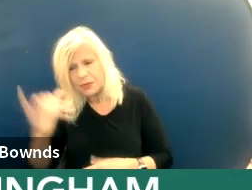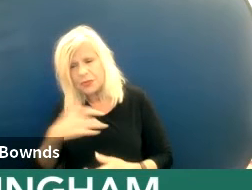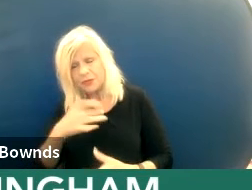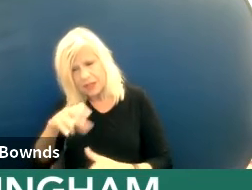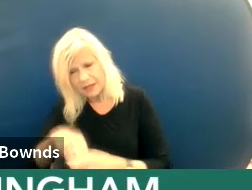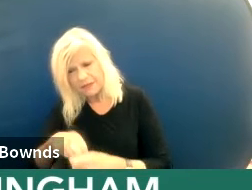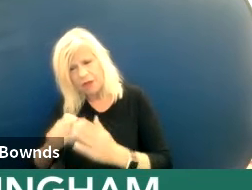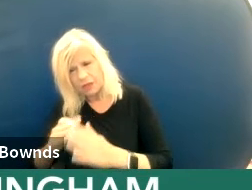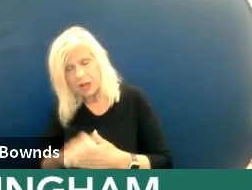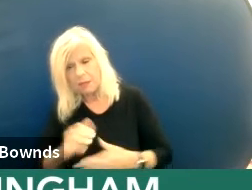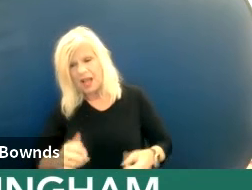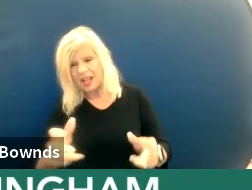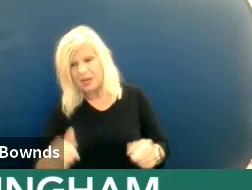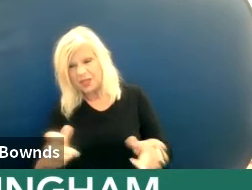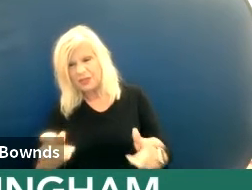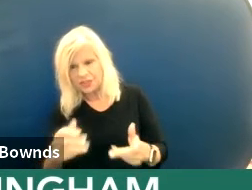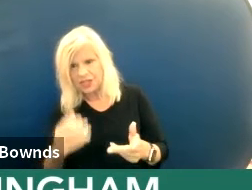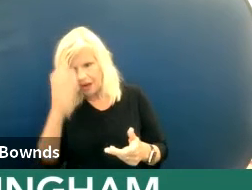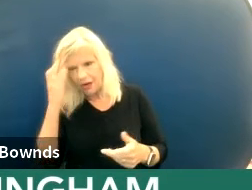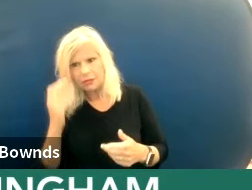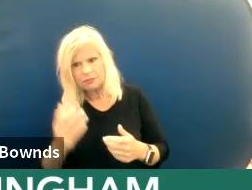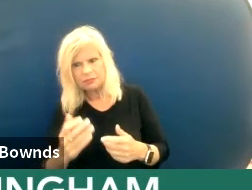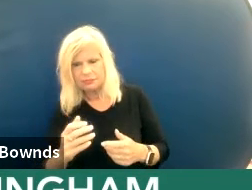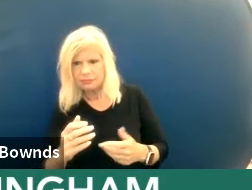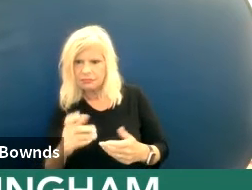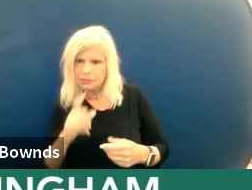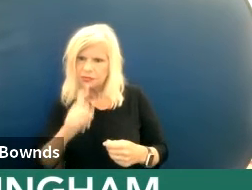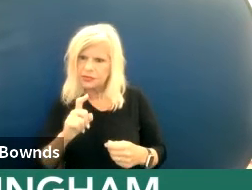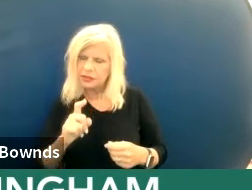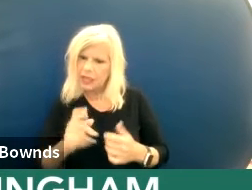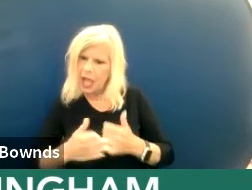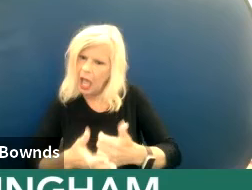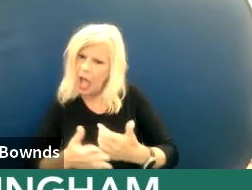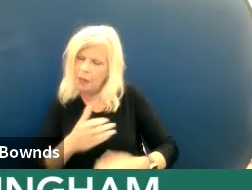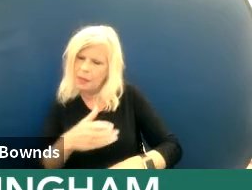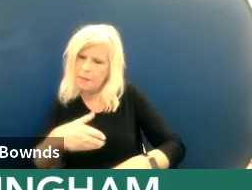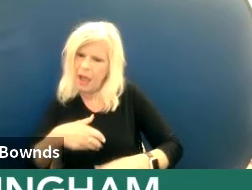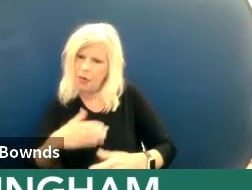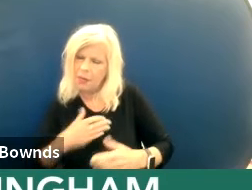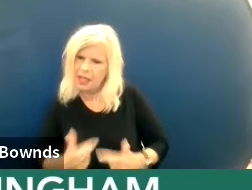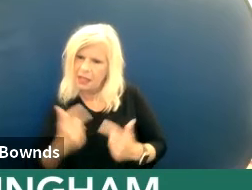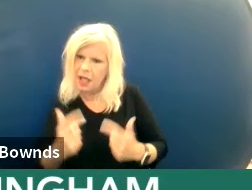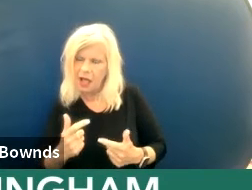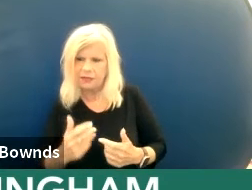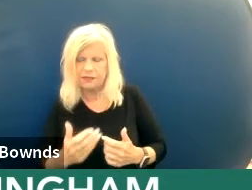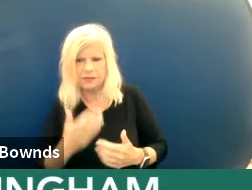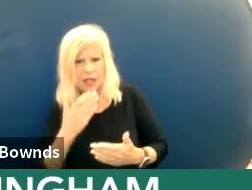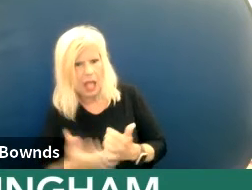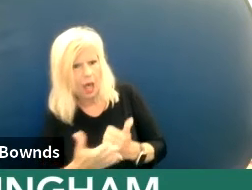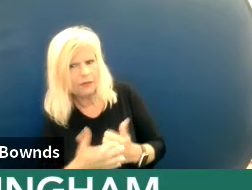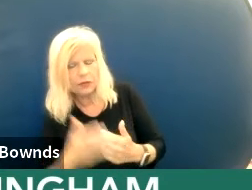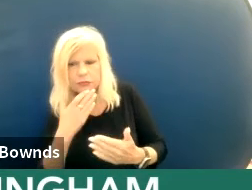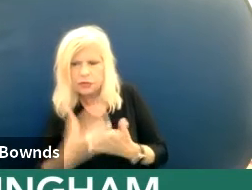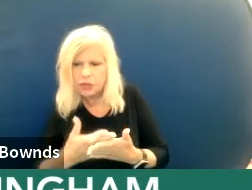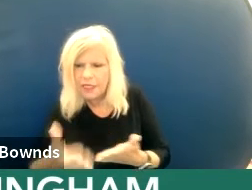my wheelchair was enabling and empowering, which translated to all other areas of my life. It motivated me to want to succeed